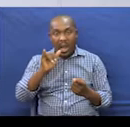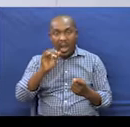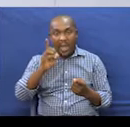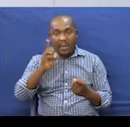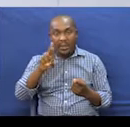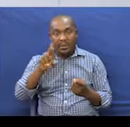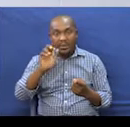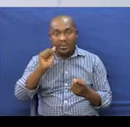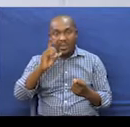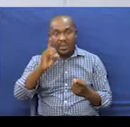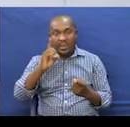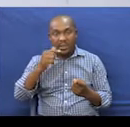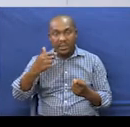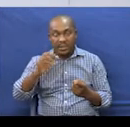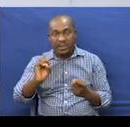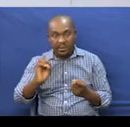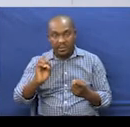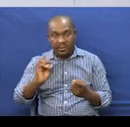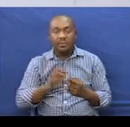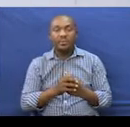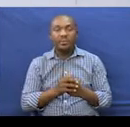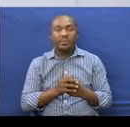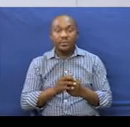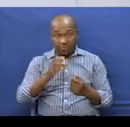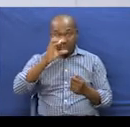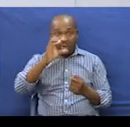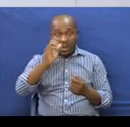second group is called lipid.